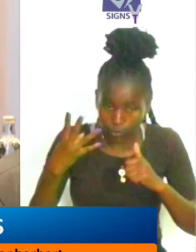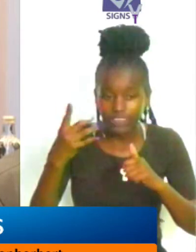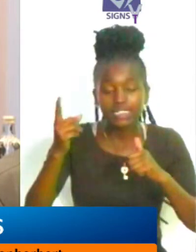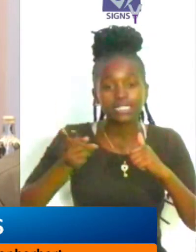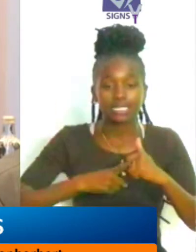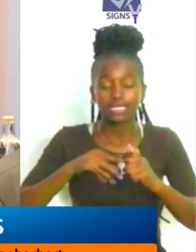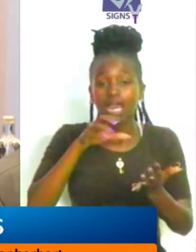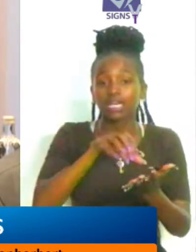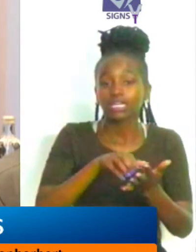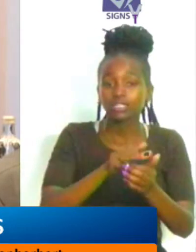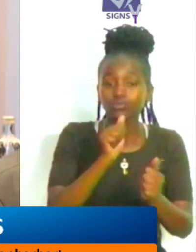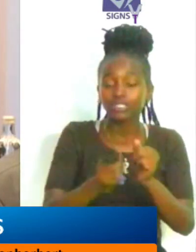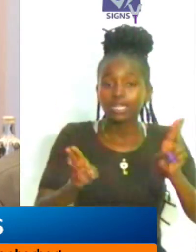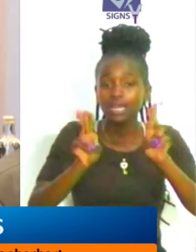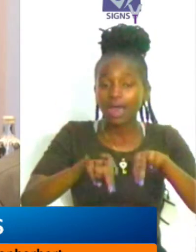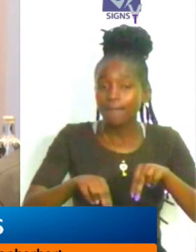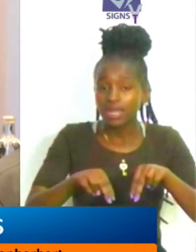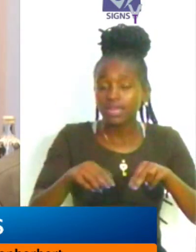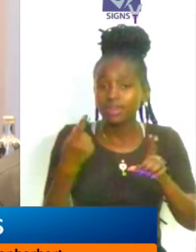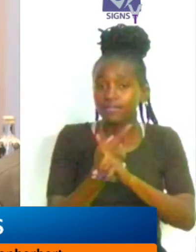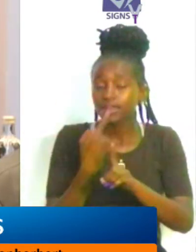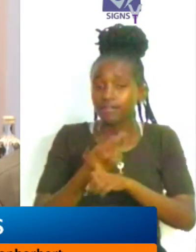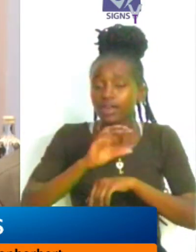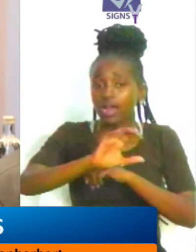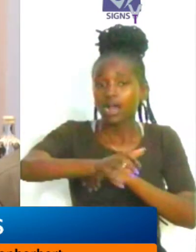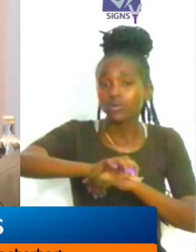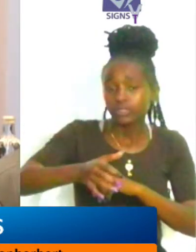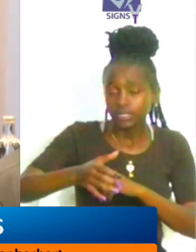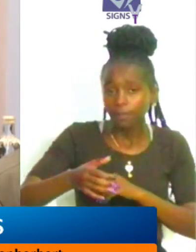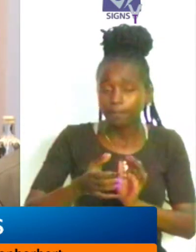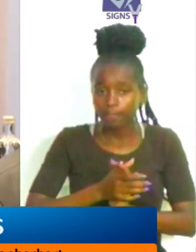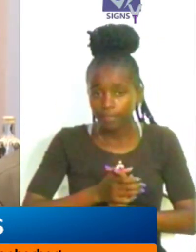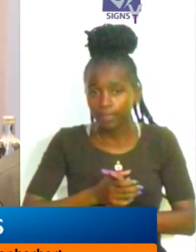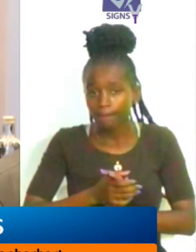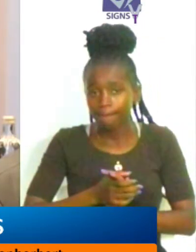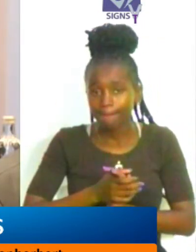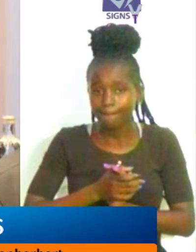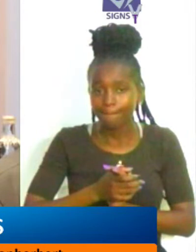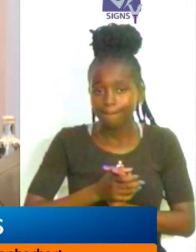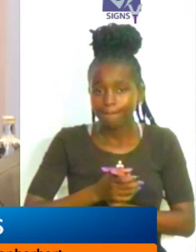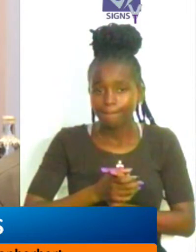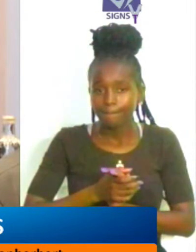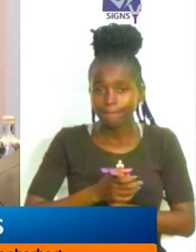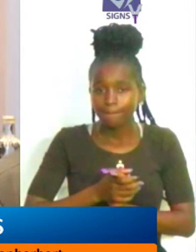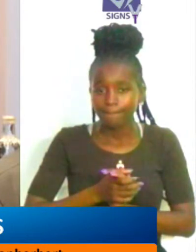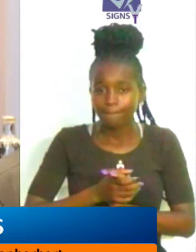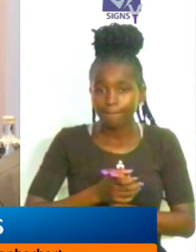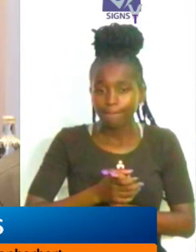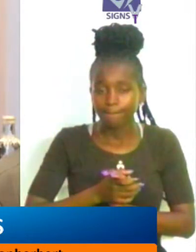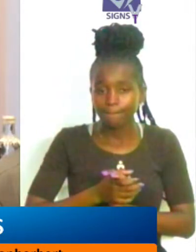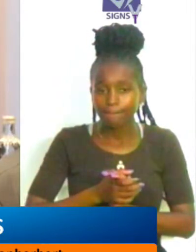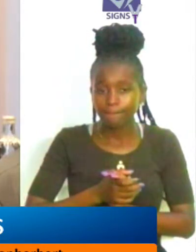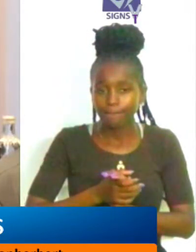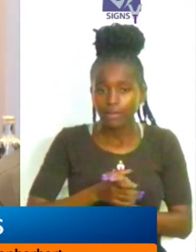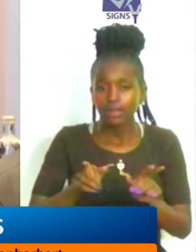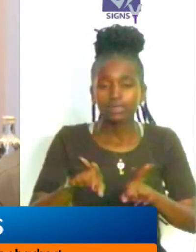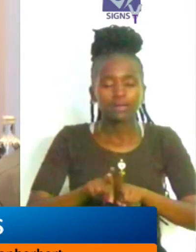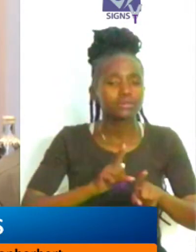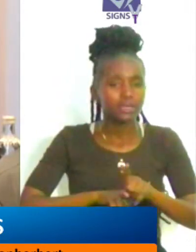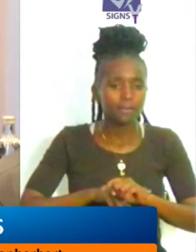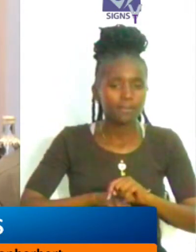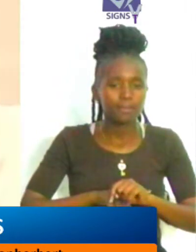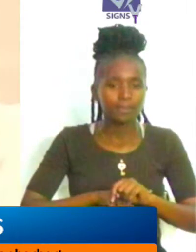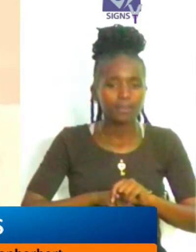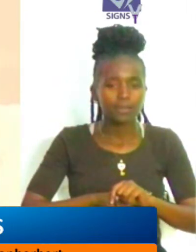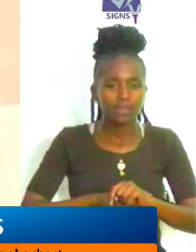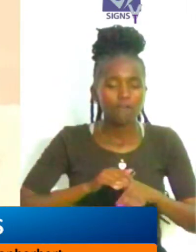a falsehood that was being peddled to kind of mess the credibility and the integrity of the